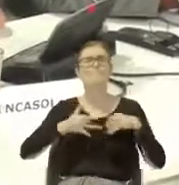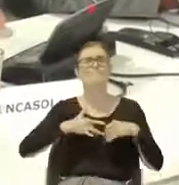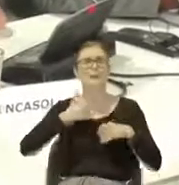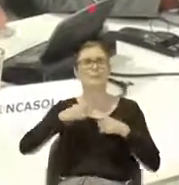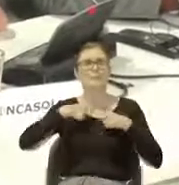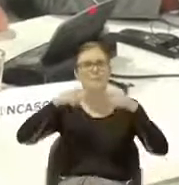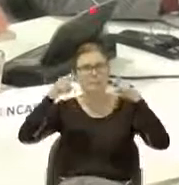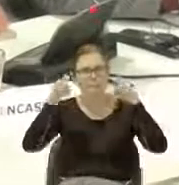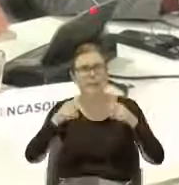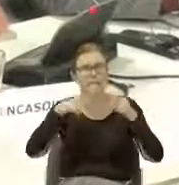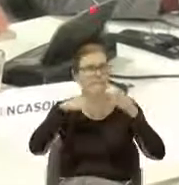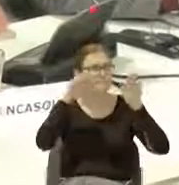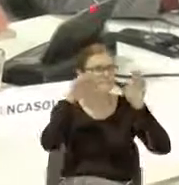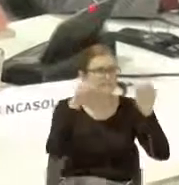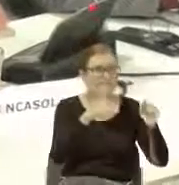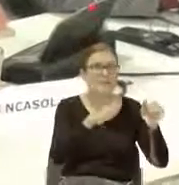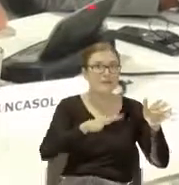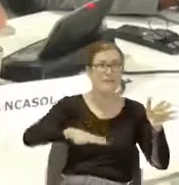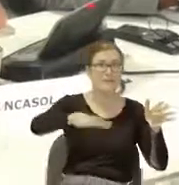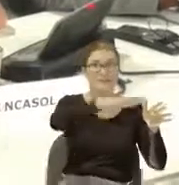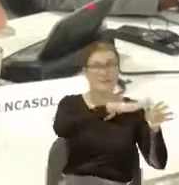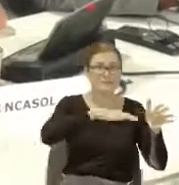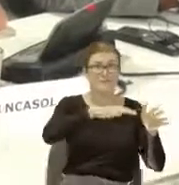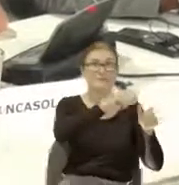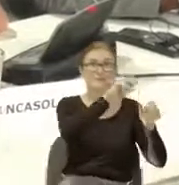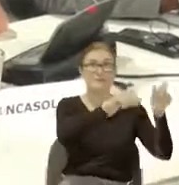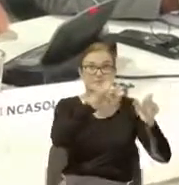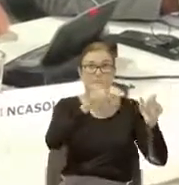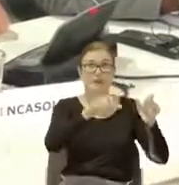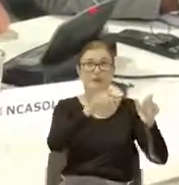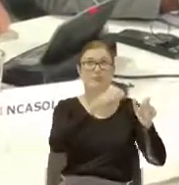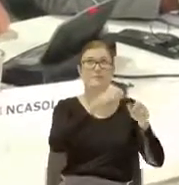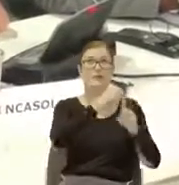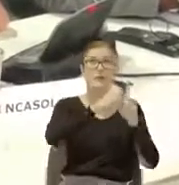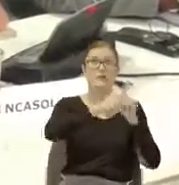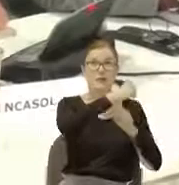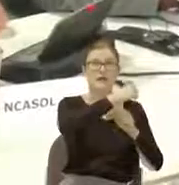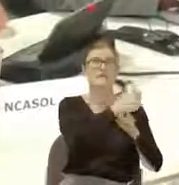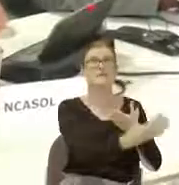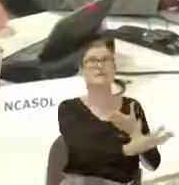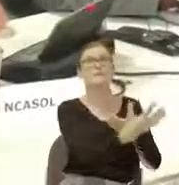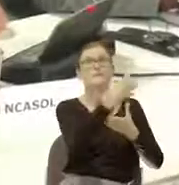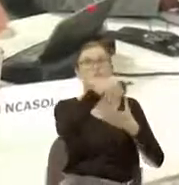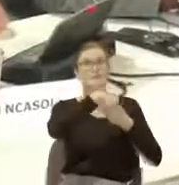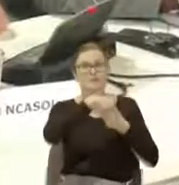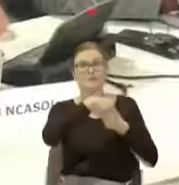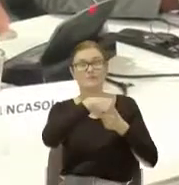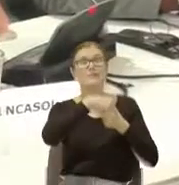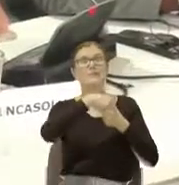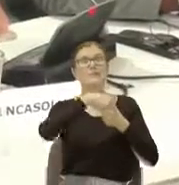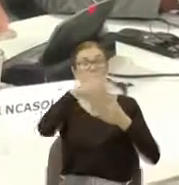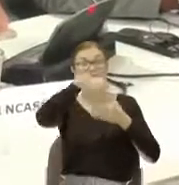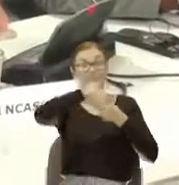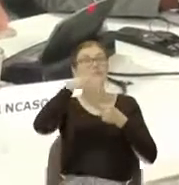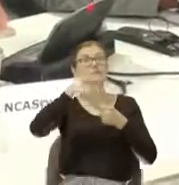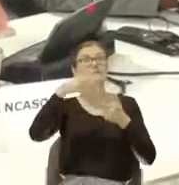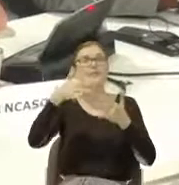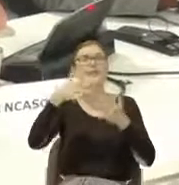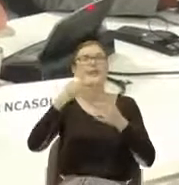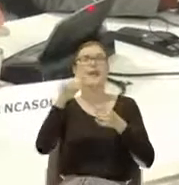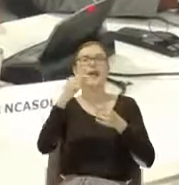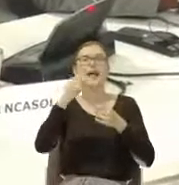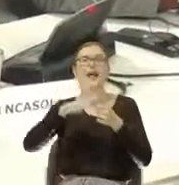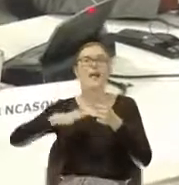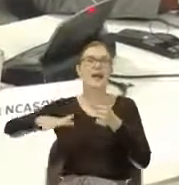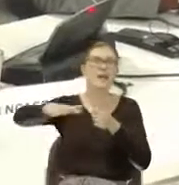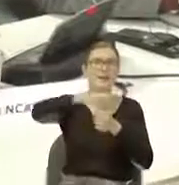society, a society of 7 million of inhabitants. And our